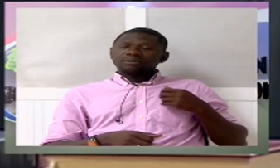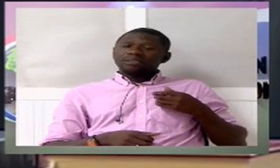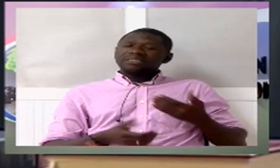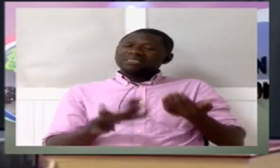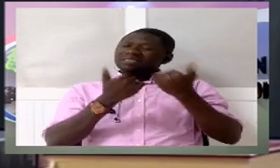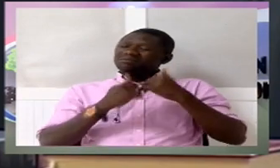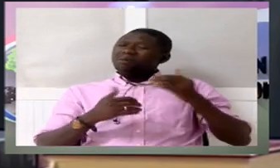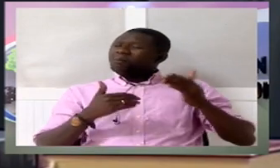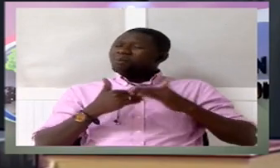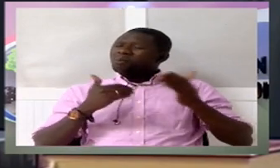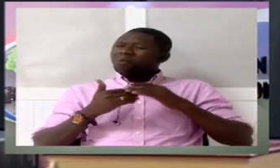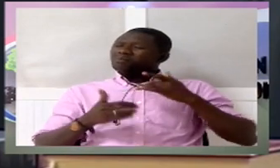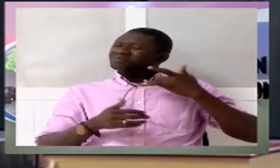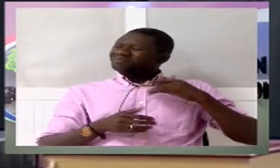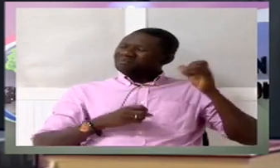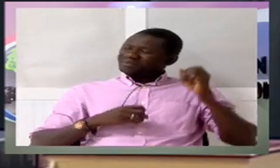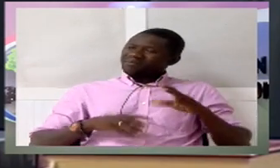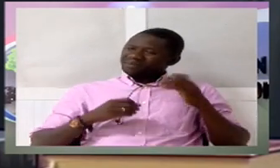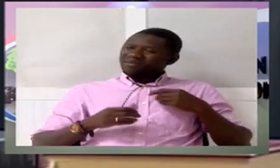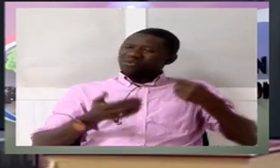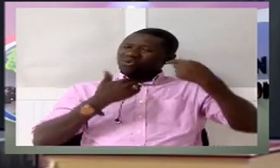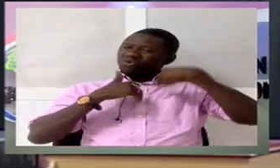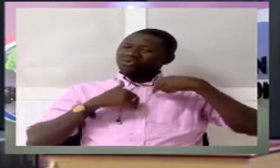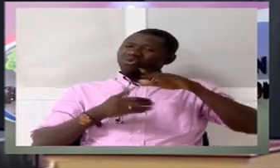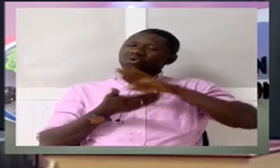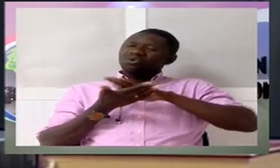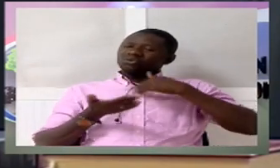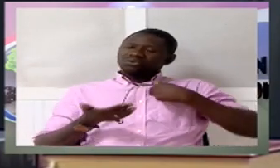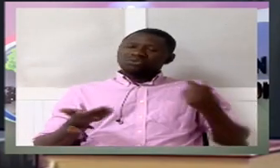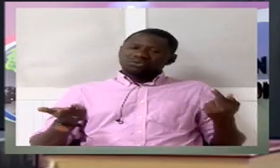pain on us.